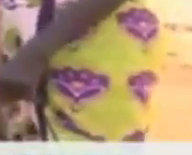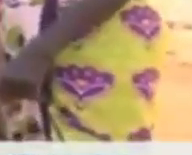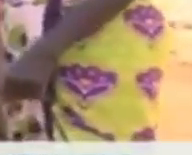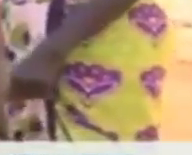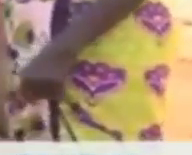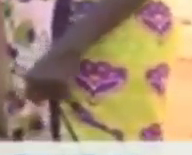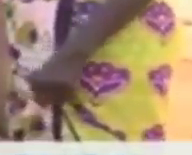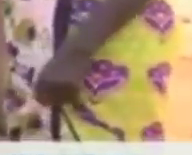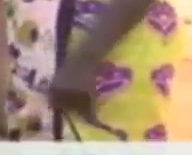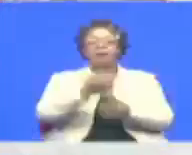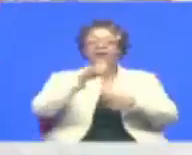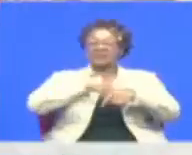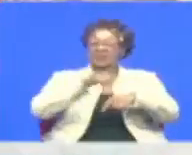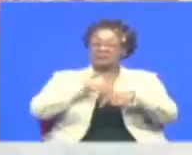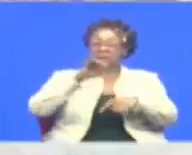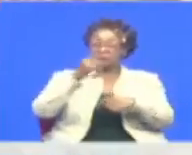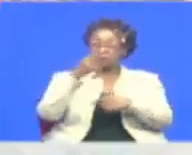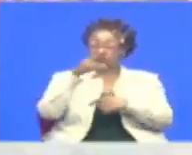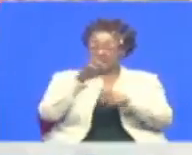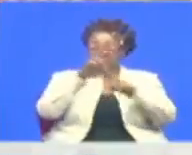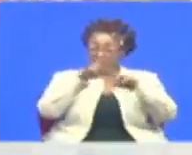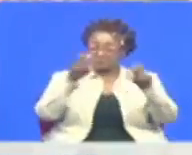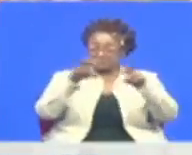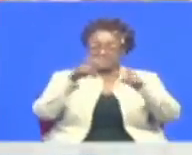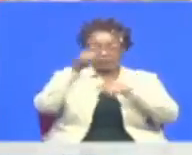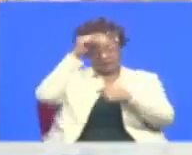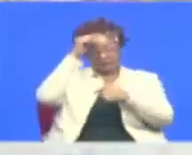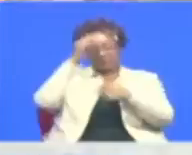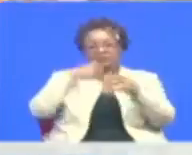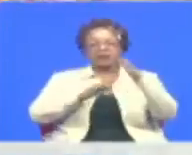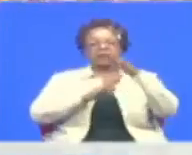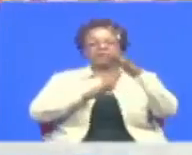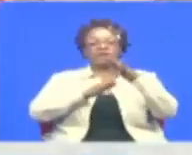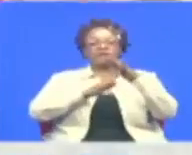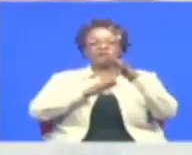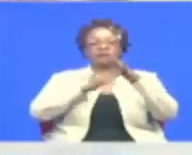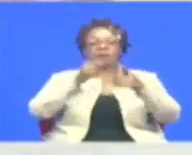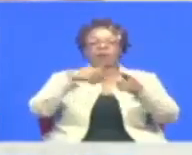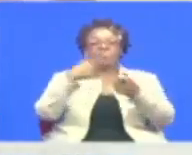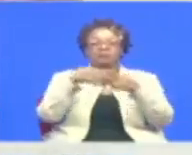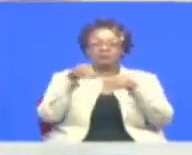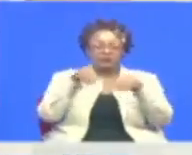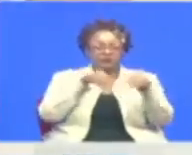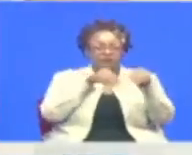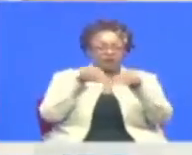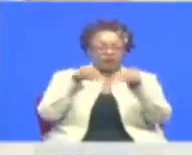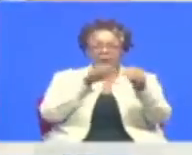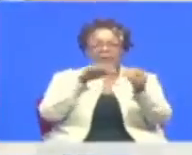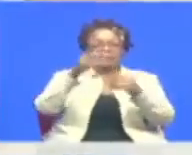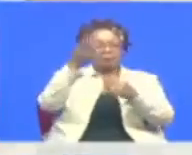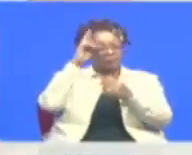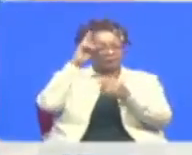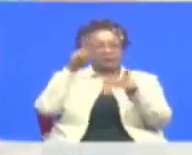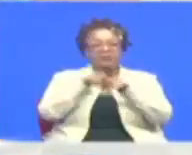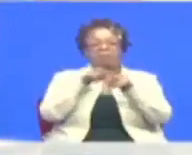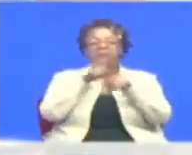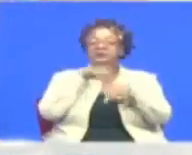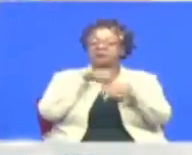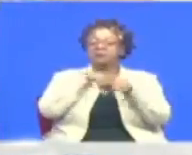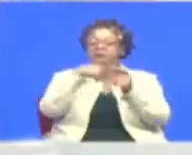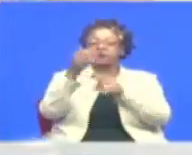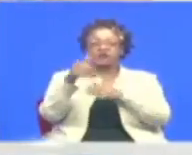When Chui was being looked for, the government had imposed a curfew and had Kenyans being followed closely by police even when going to the river,